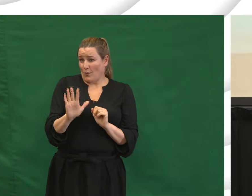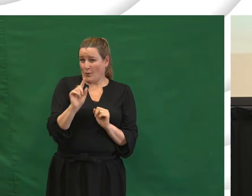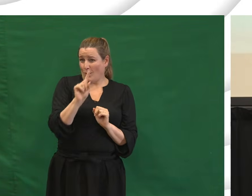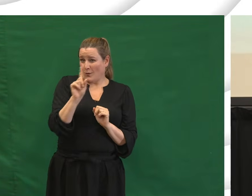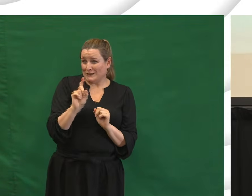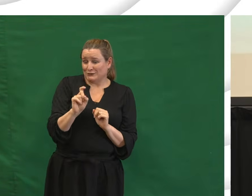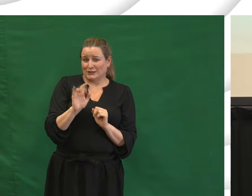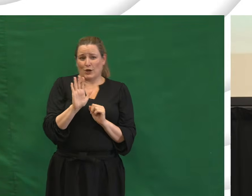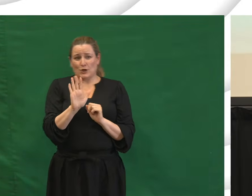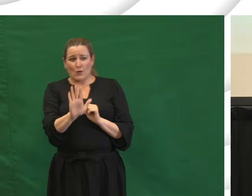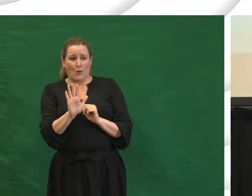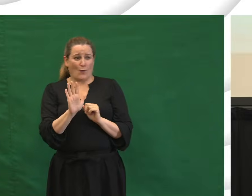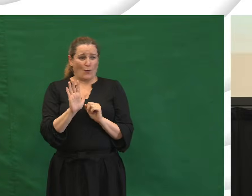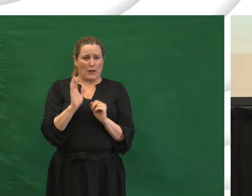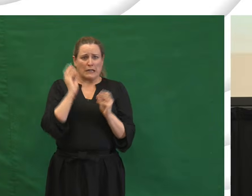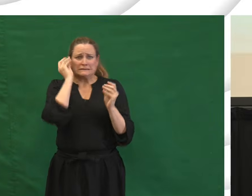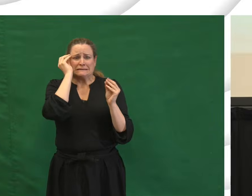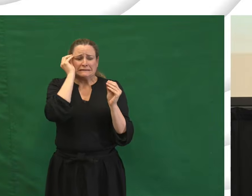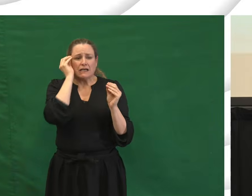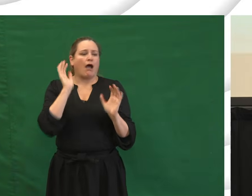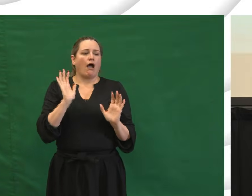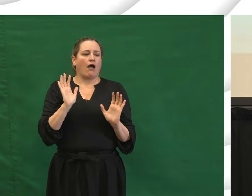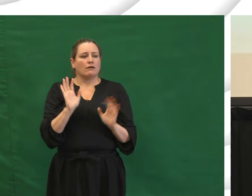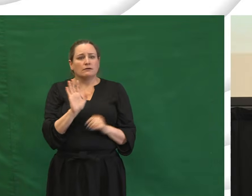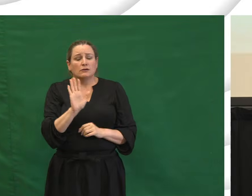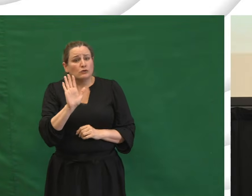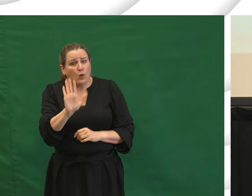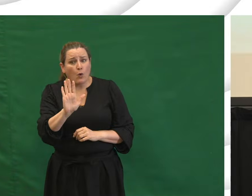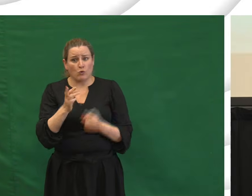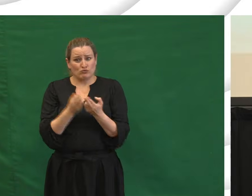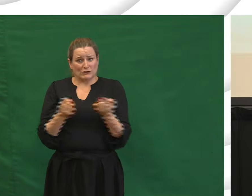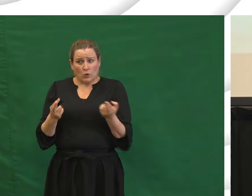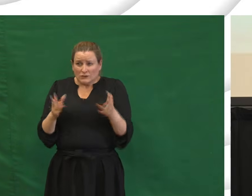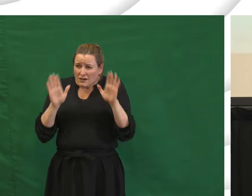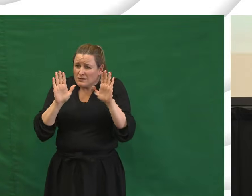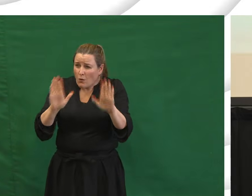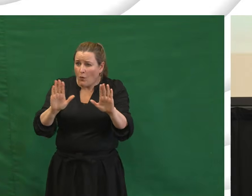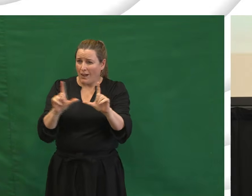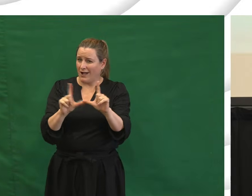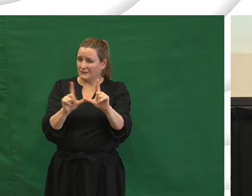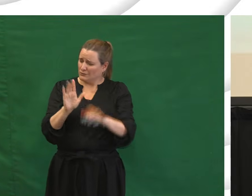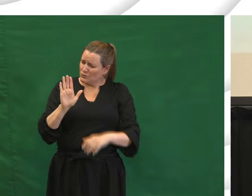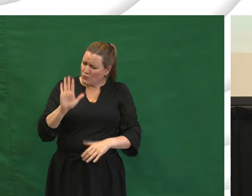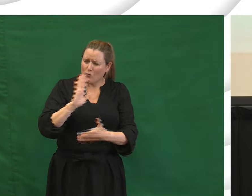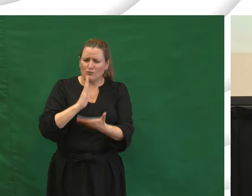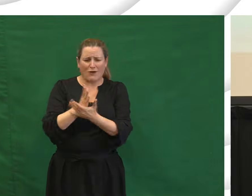in to take anybody's resources. We're really creating a platform for that, fully owned by you and also led